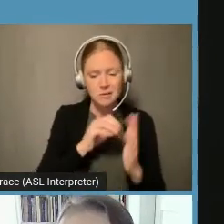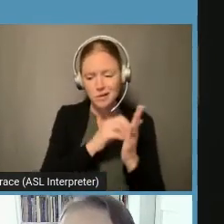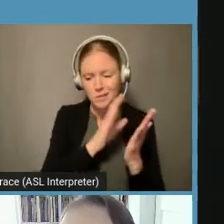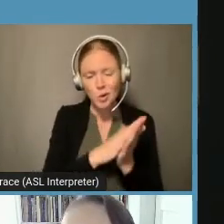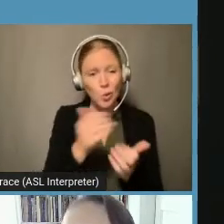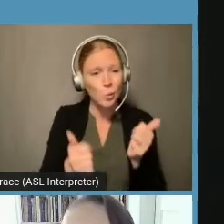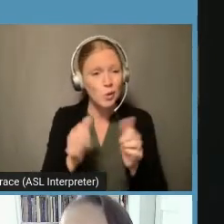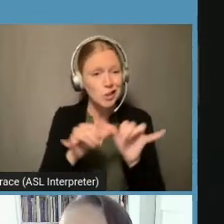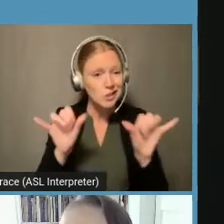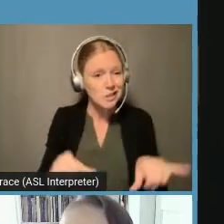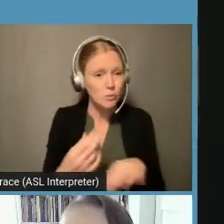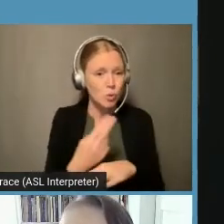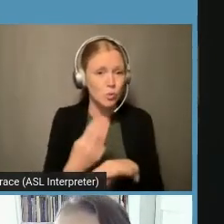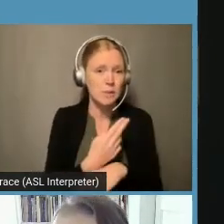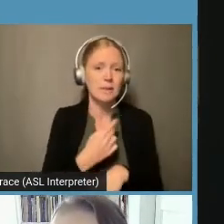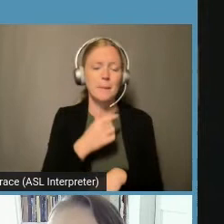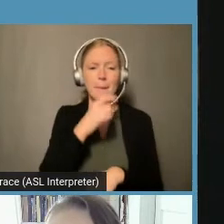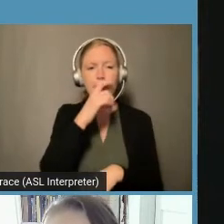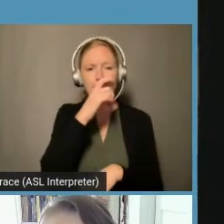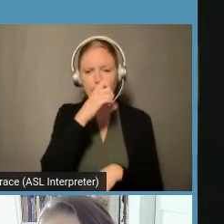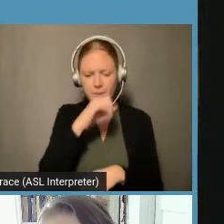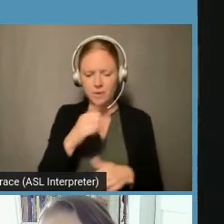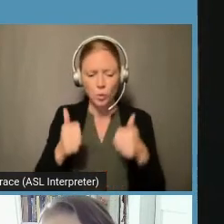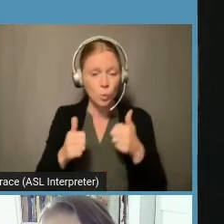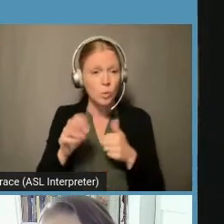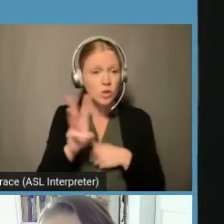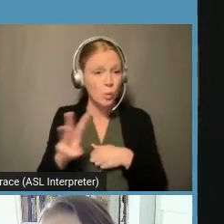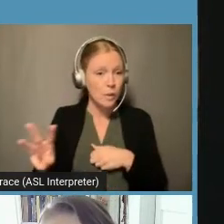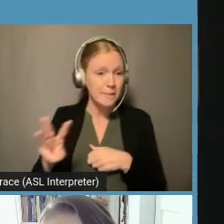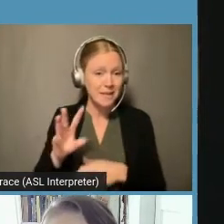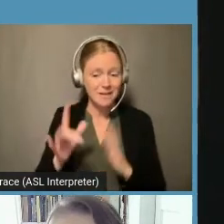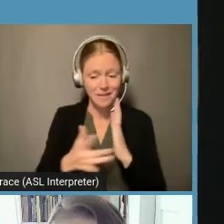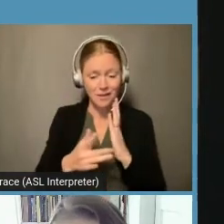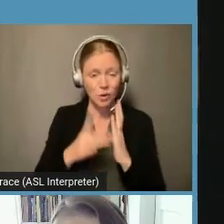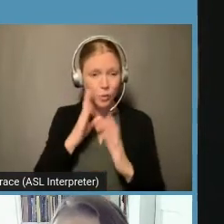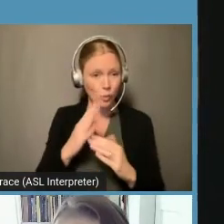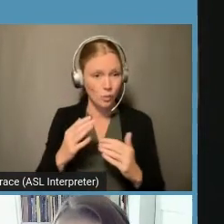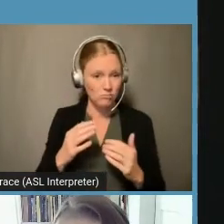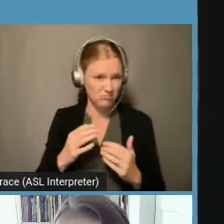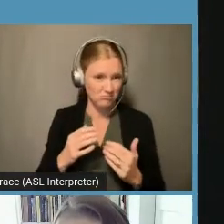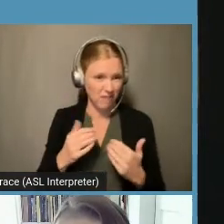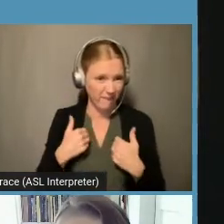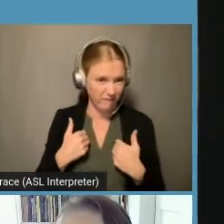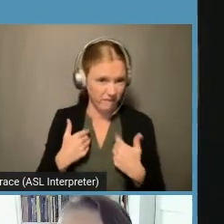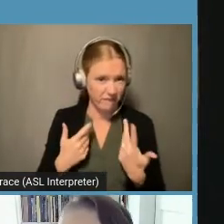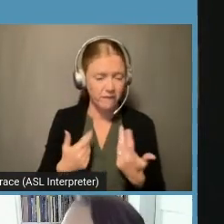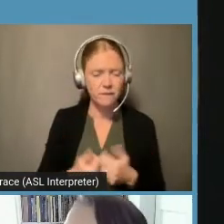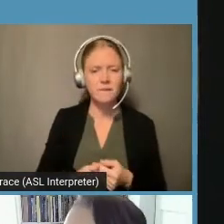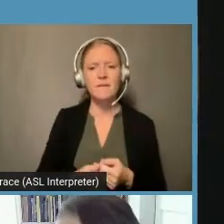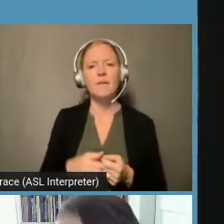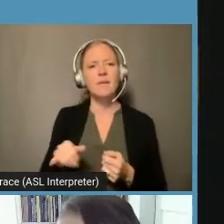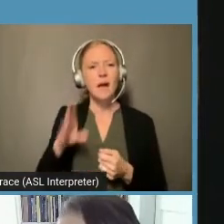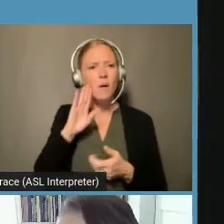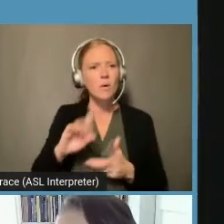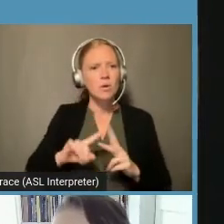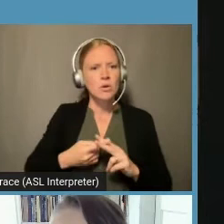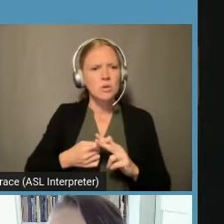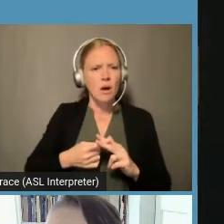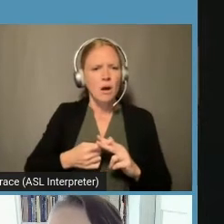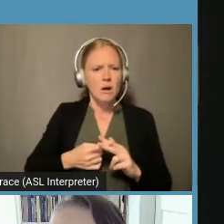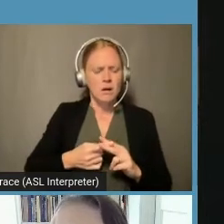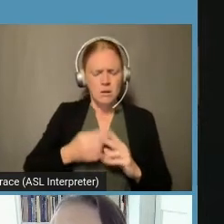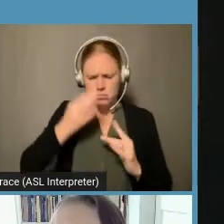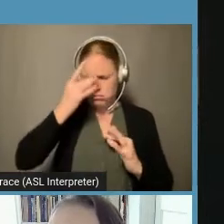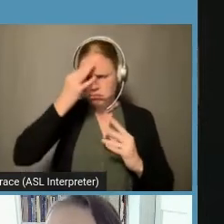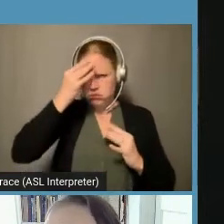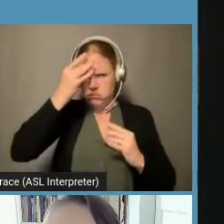using to do that, what website technology do you have, that'll start to unlock new questions. And